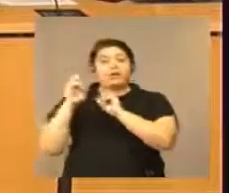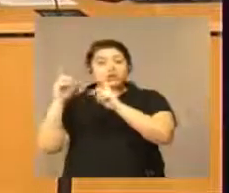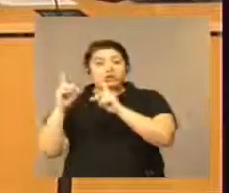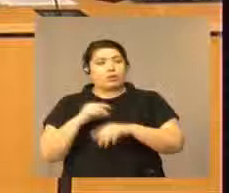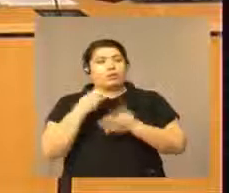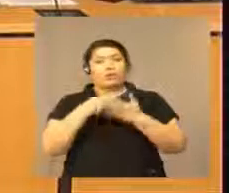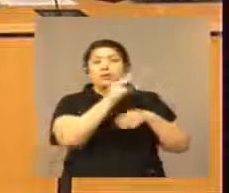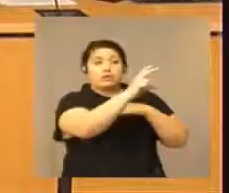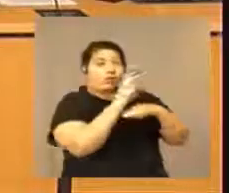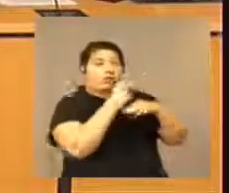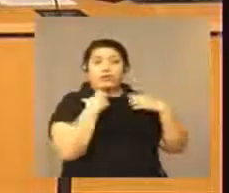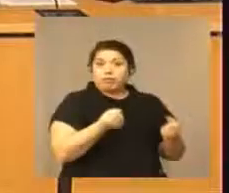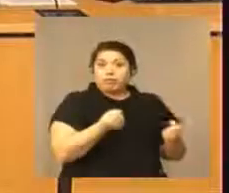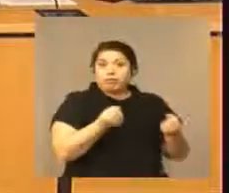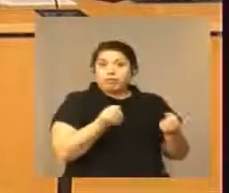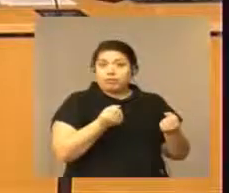roles